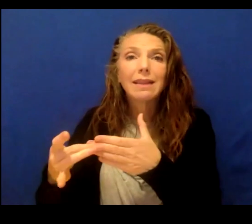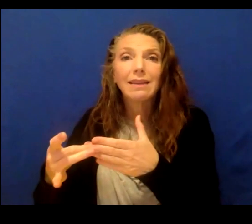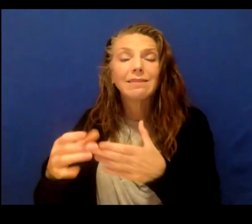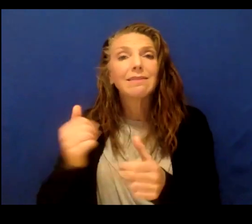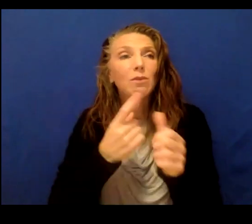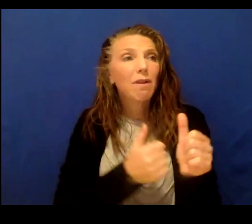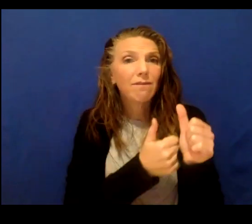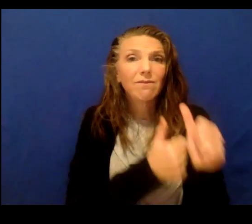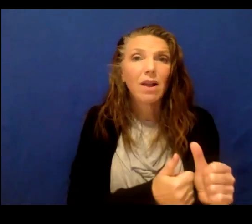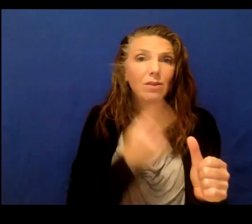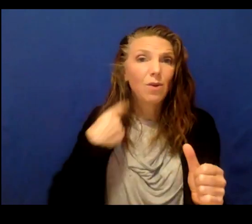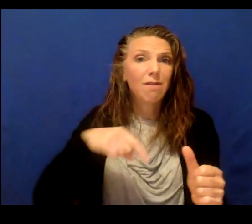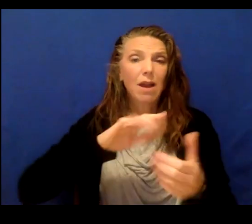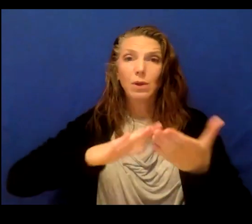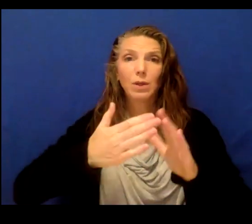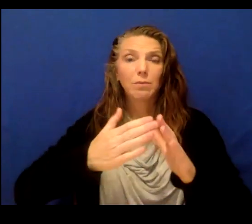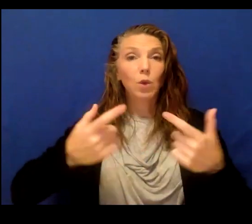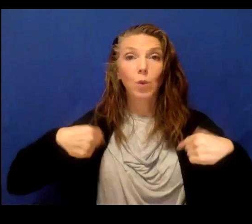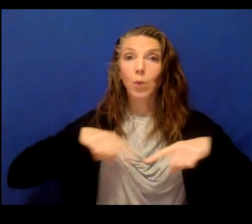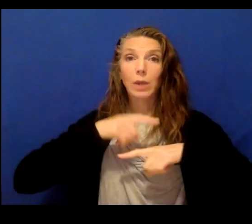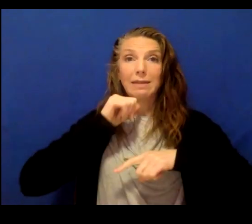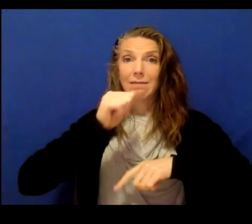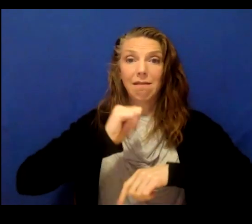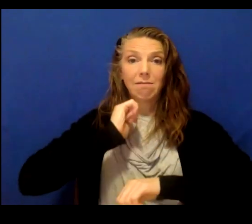community. For us, we did not set up